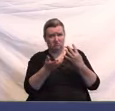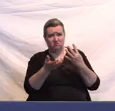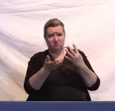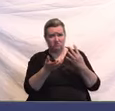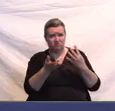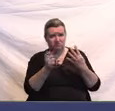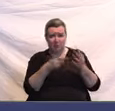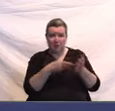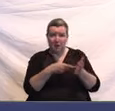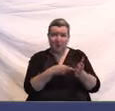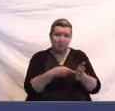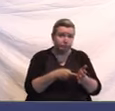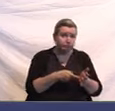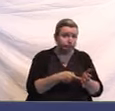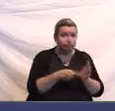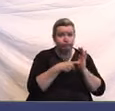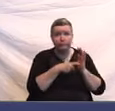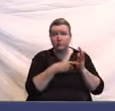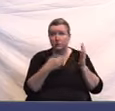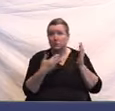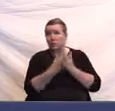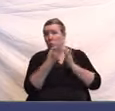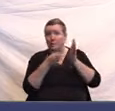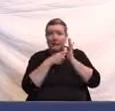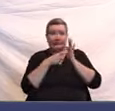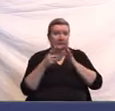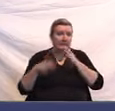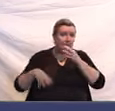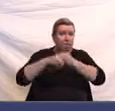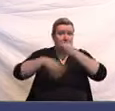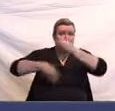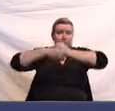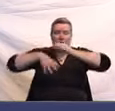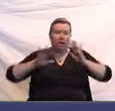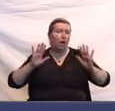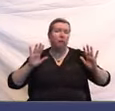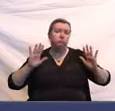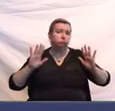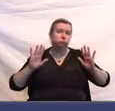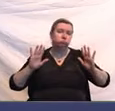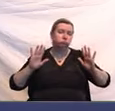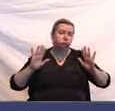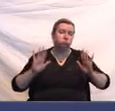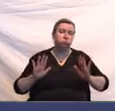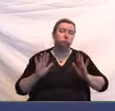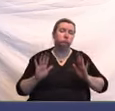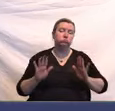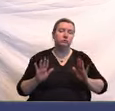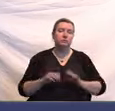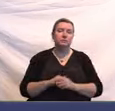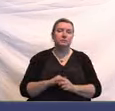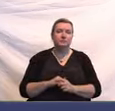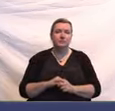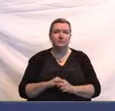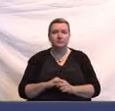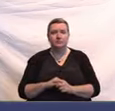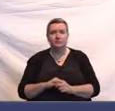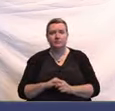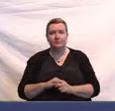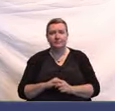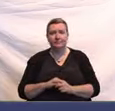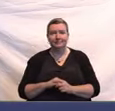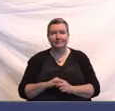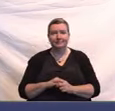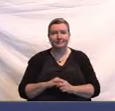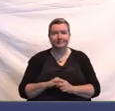shift of any significance. Listen, particularly given that I'm, first of all, James and I happen to know each